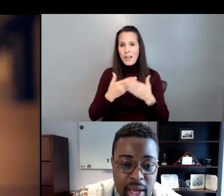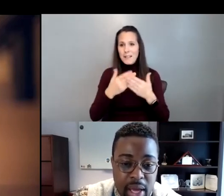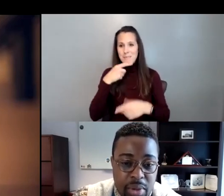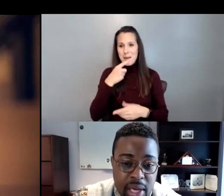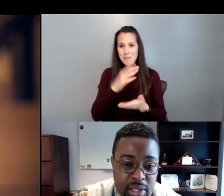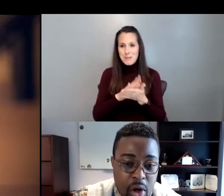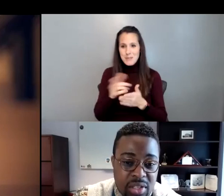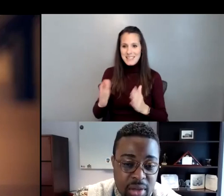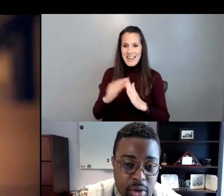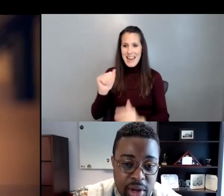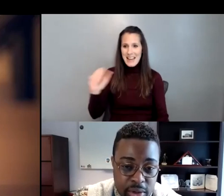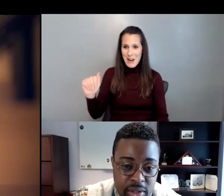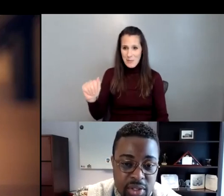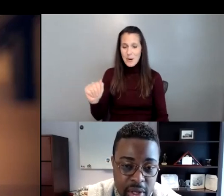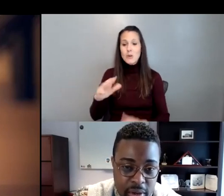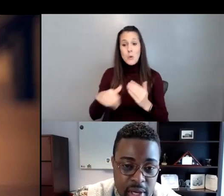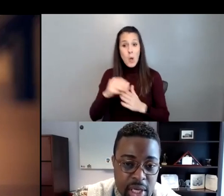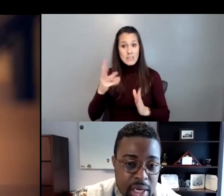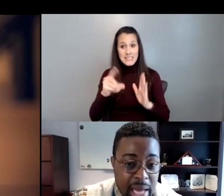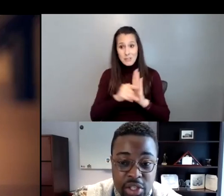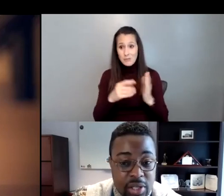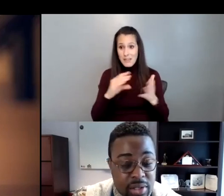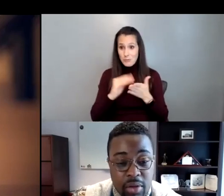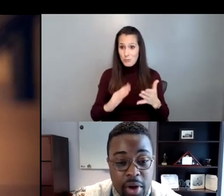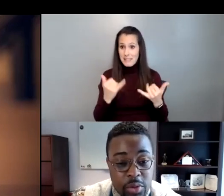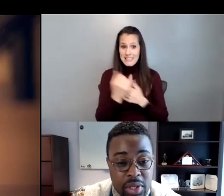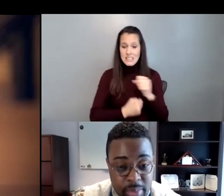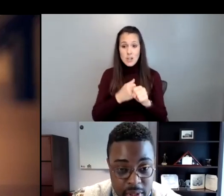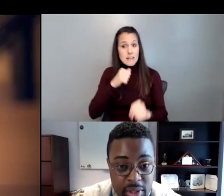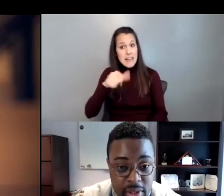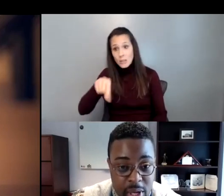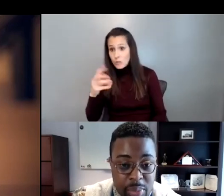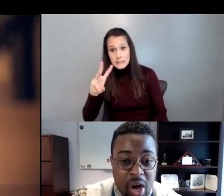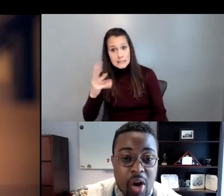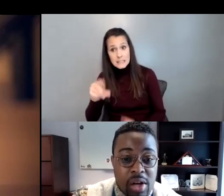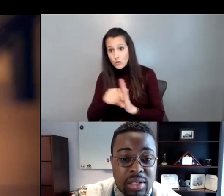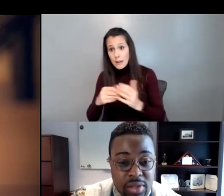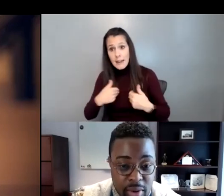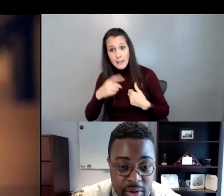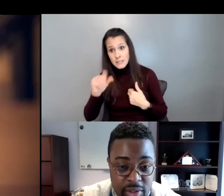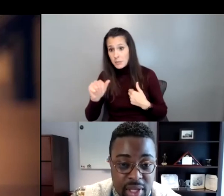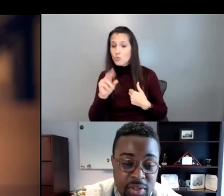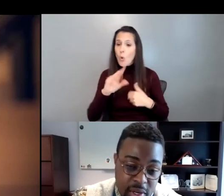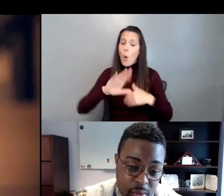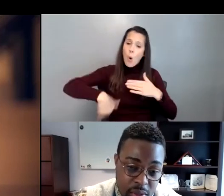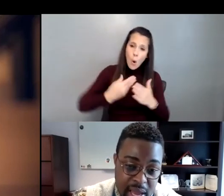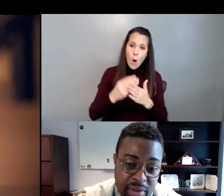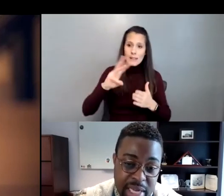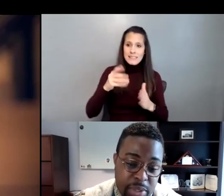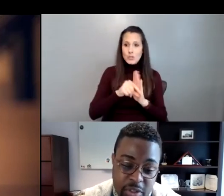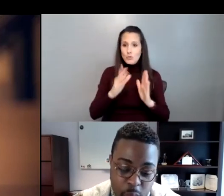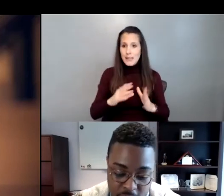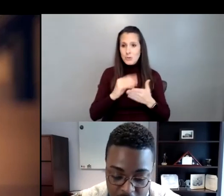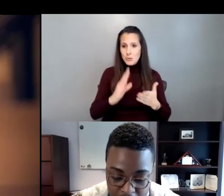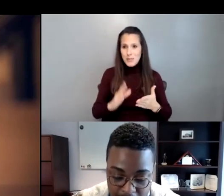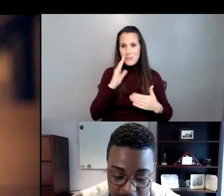So AAPS, all sixth graders this year, not just sixth graders with disabilities, but all sixth graders this year will then have